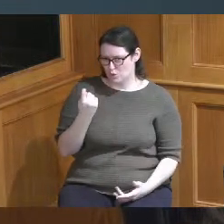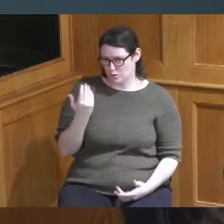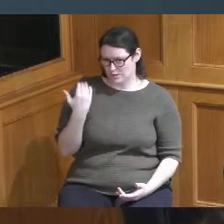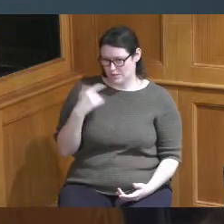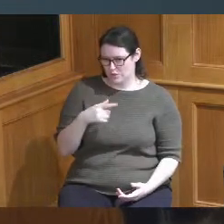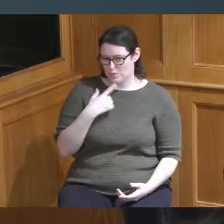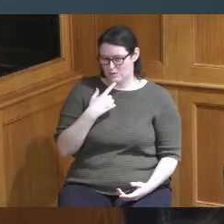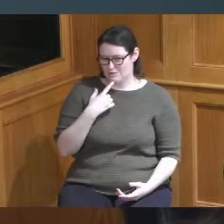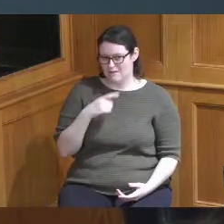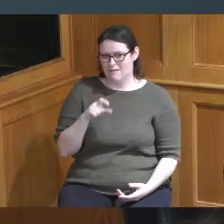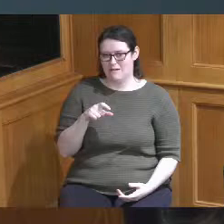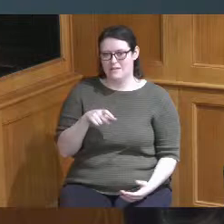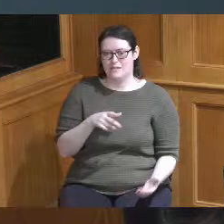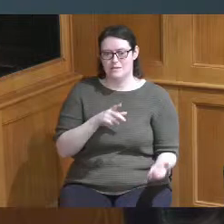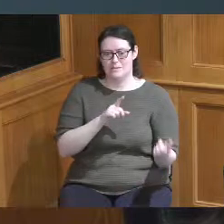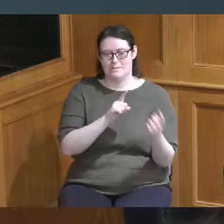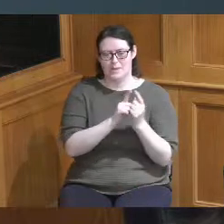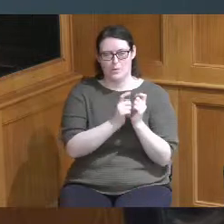you said I've got